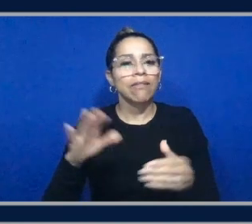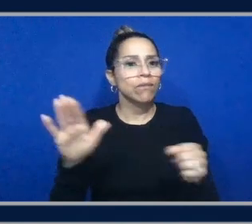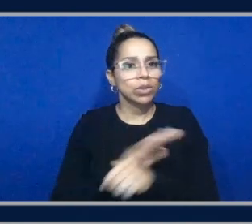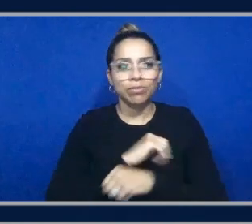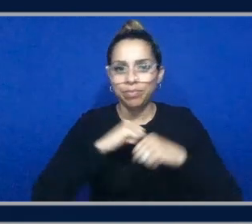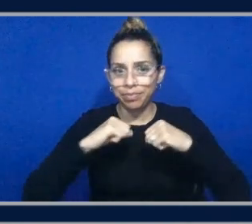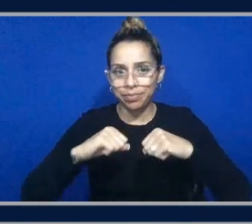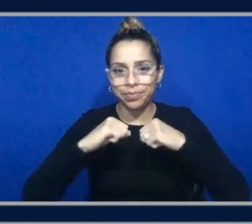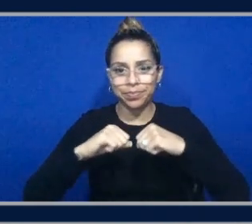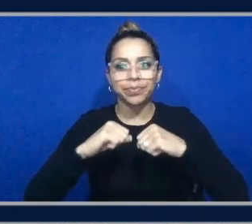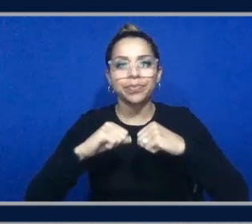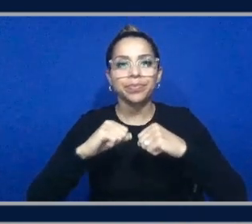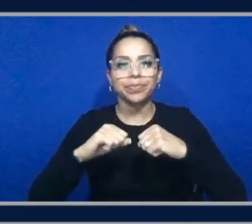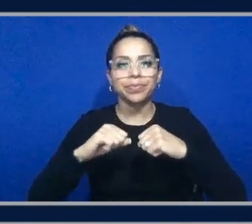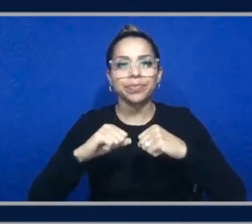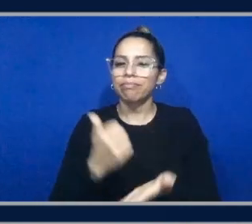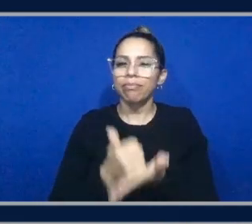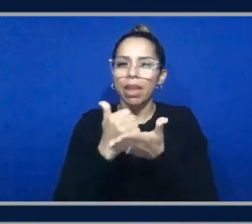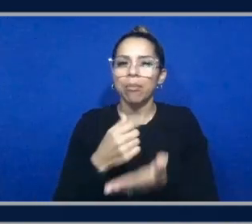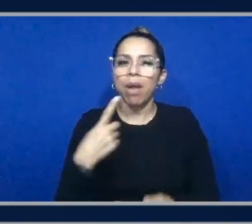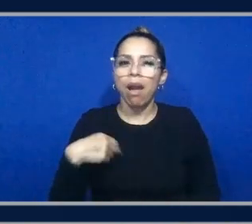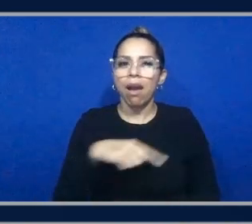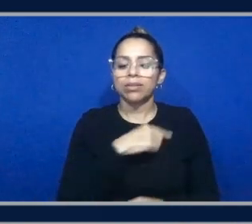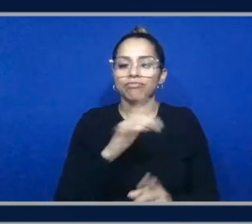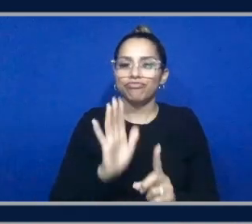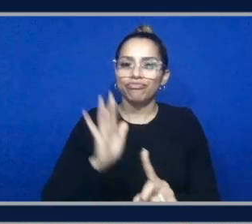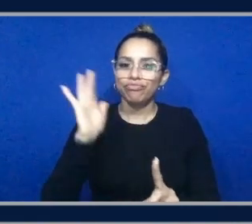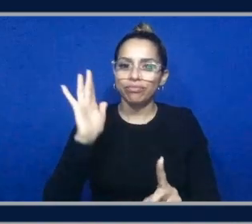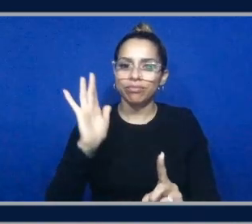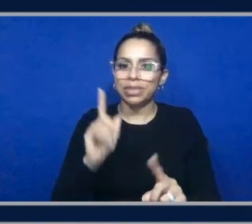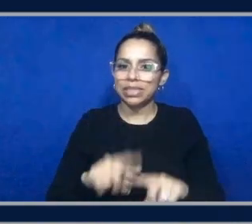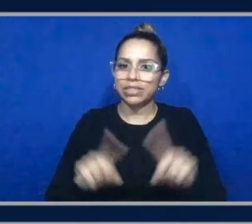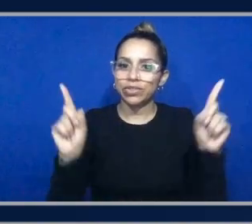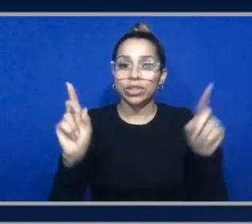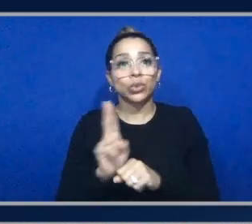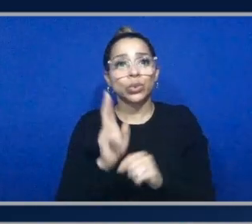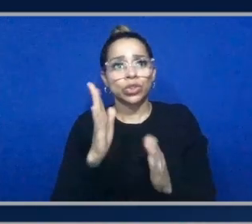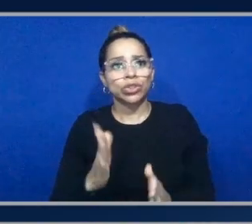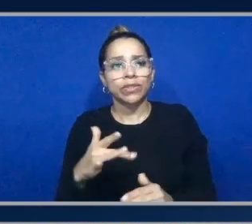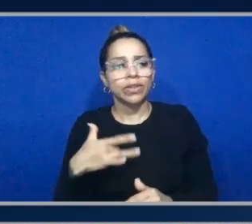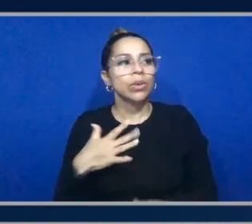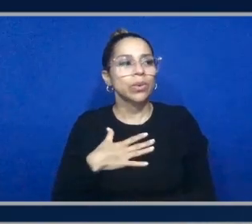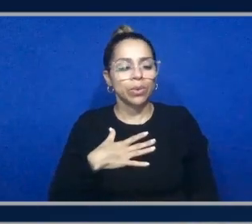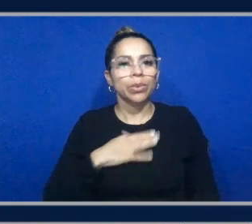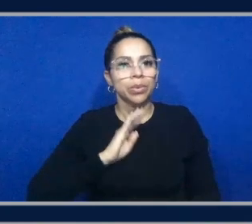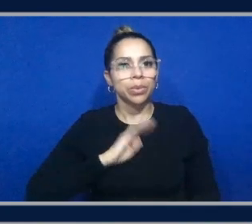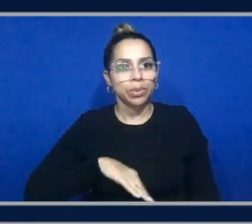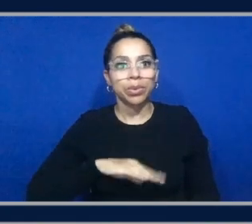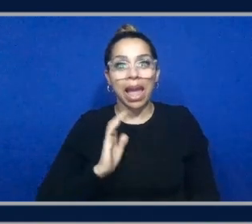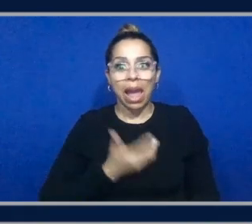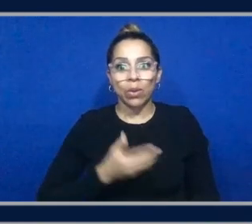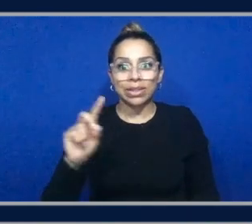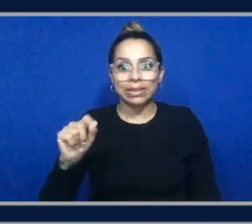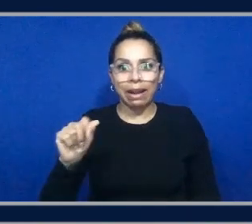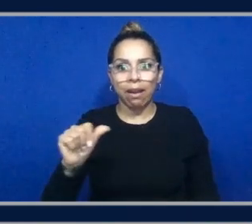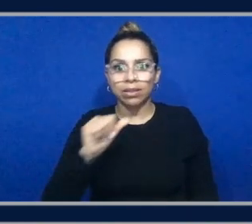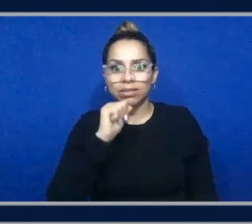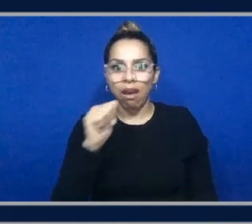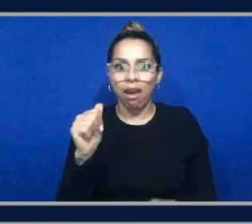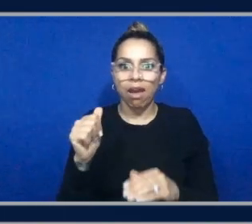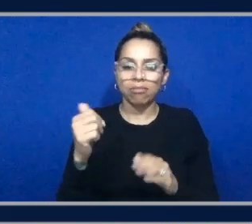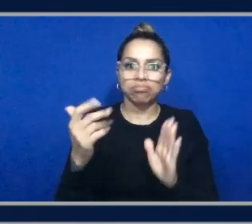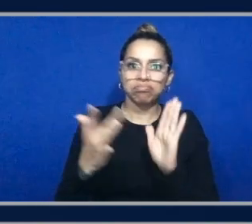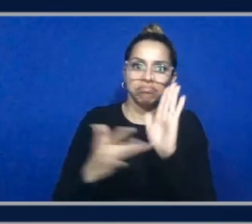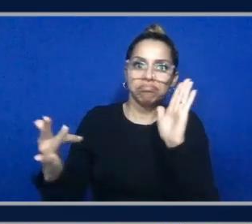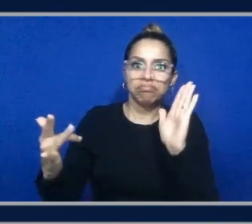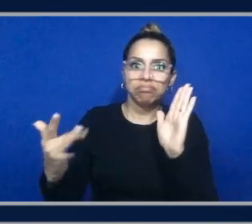us, right? Is that users can rest assured that their data is not being taken by us or by the underlying model. Yeah, because that could be pretty scary as you're saying, oh, let's